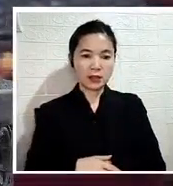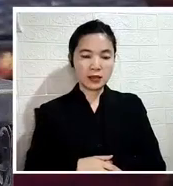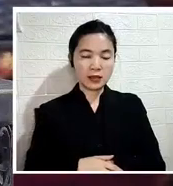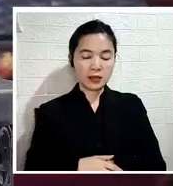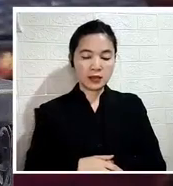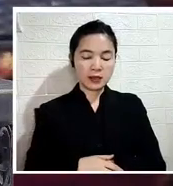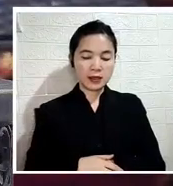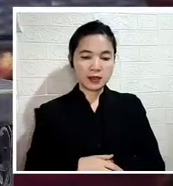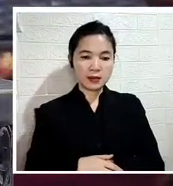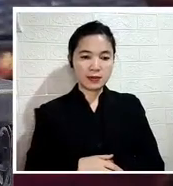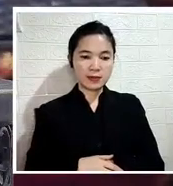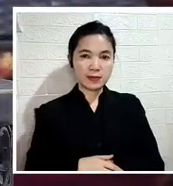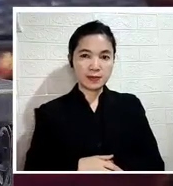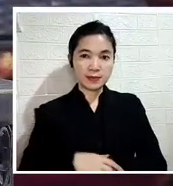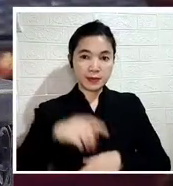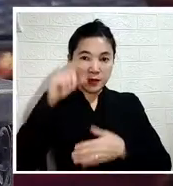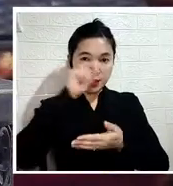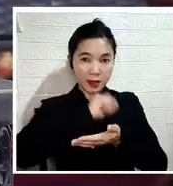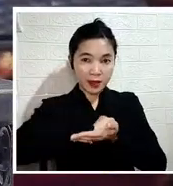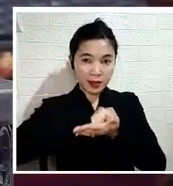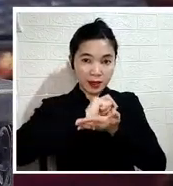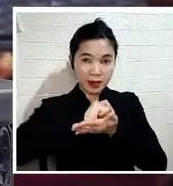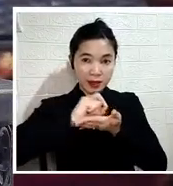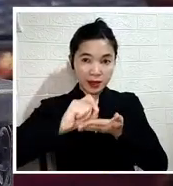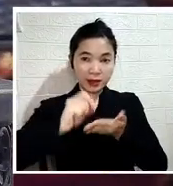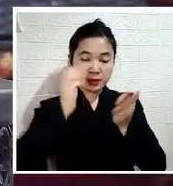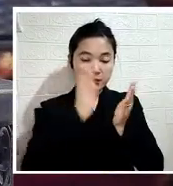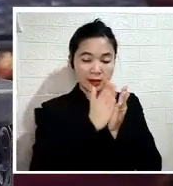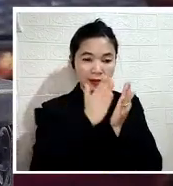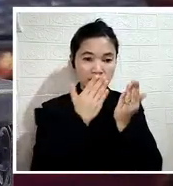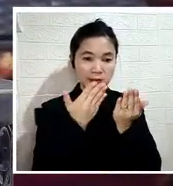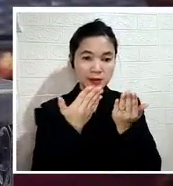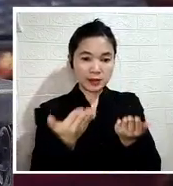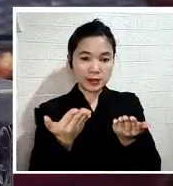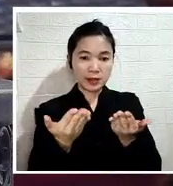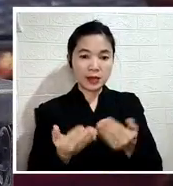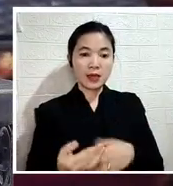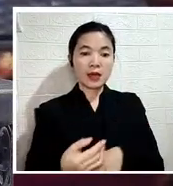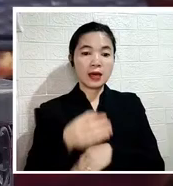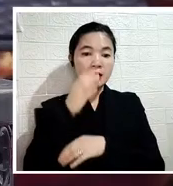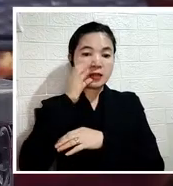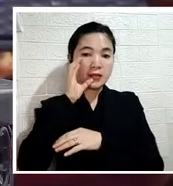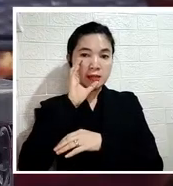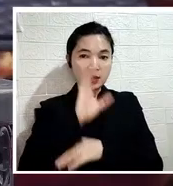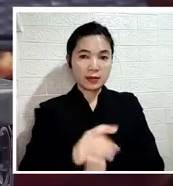will. In the written scroll it is prescribed